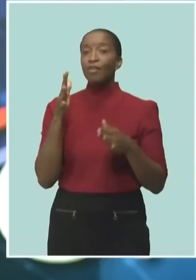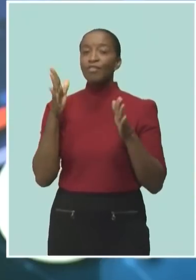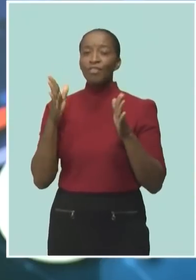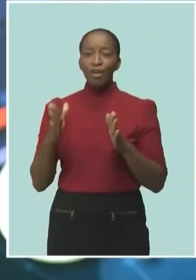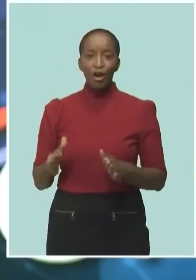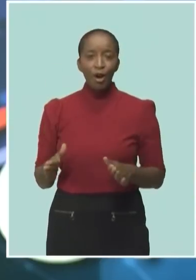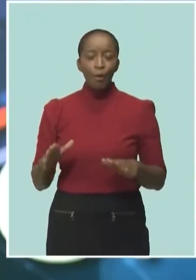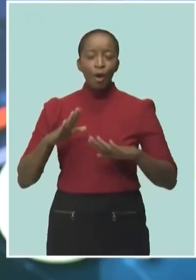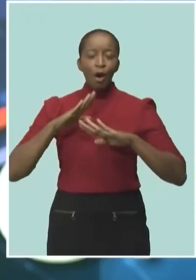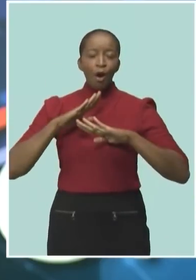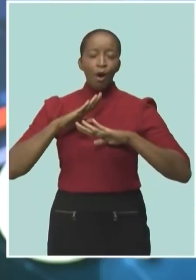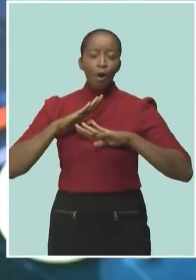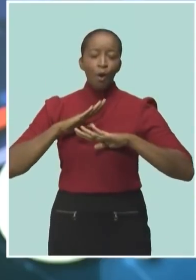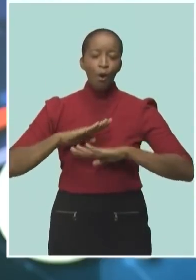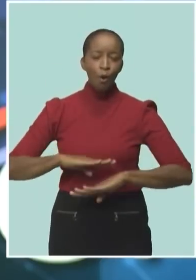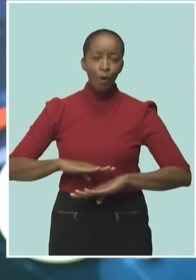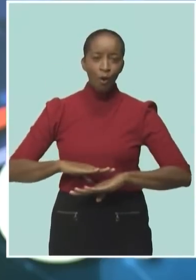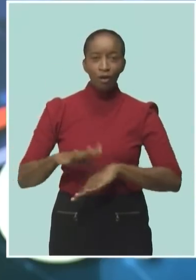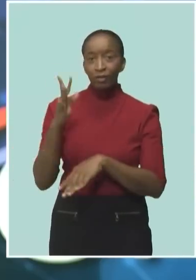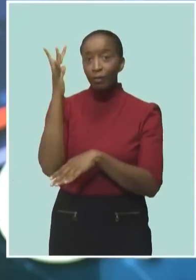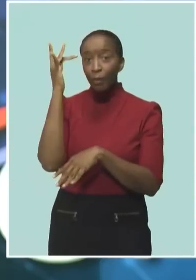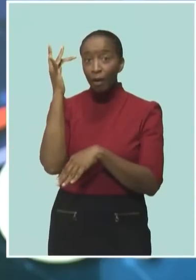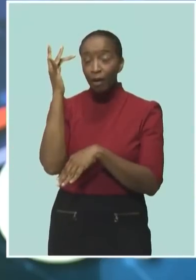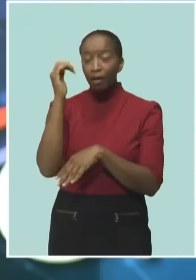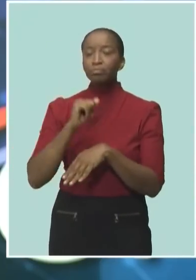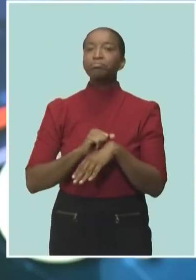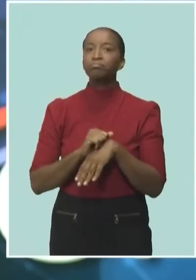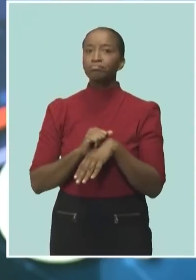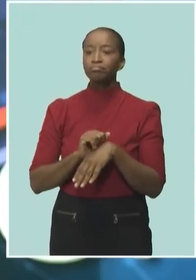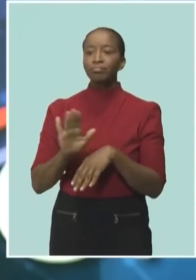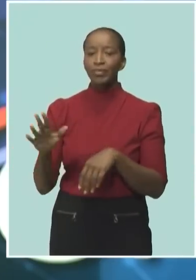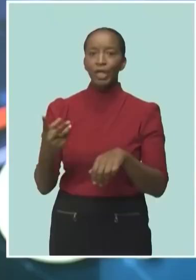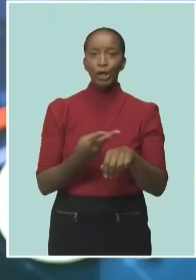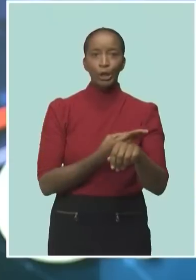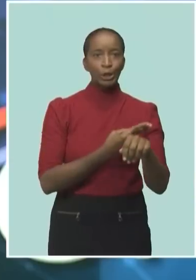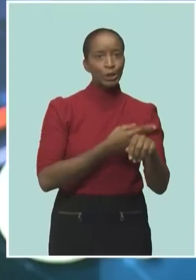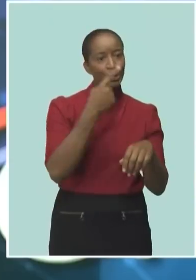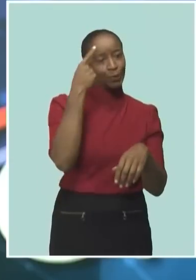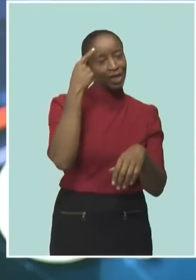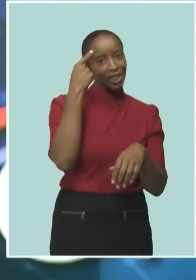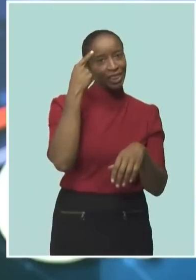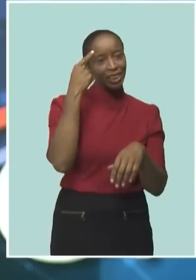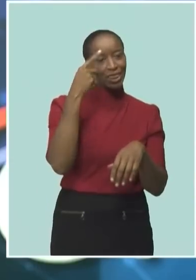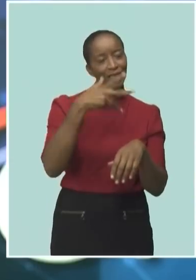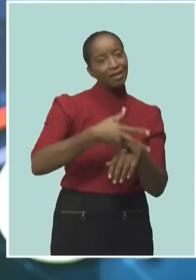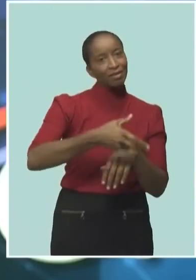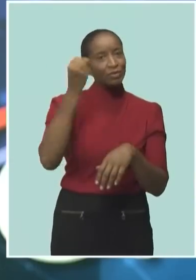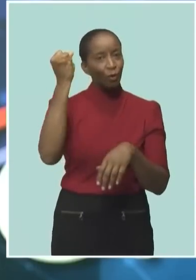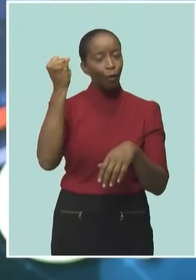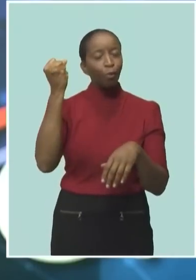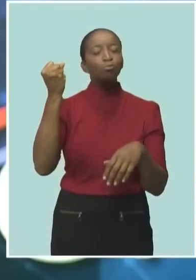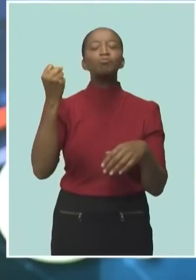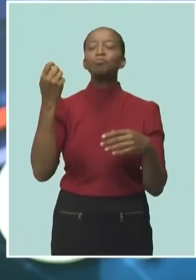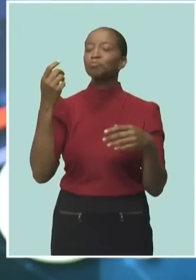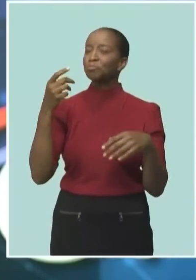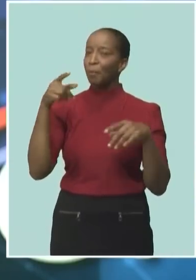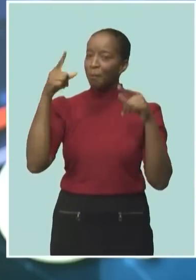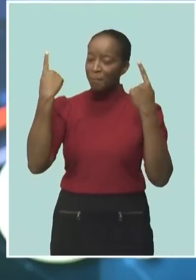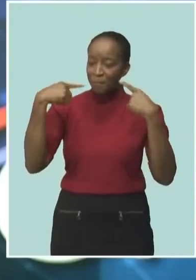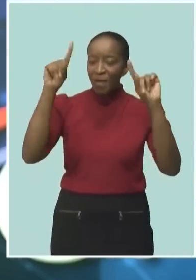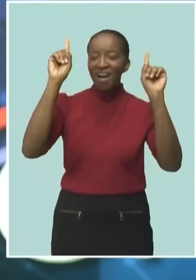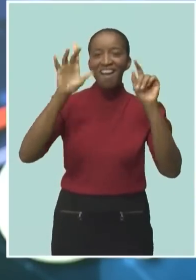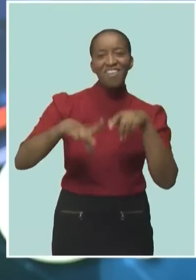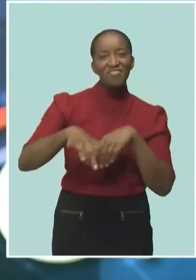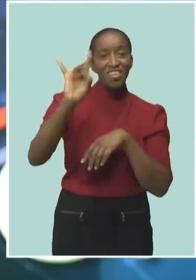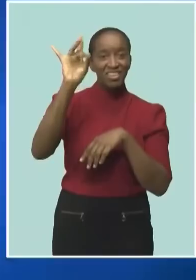tonight after more than a dozen of his sheep believed stolen are found. Rachel Agard was on location and filed this